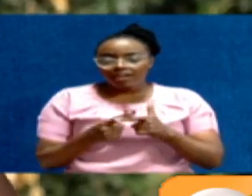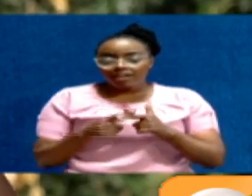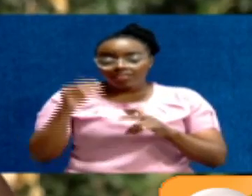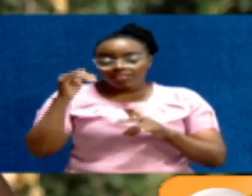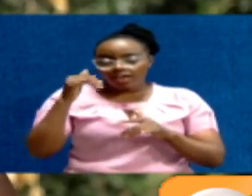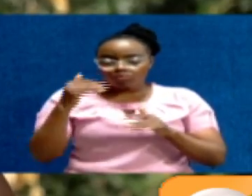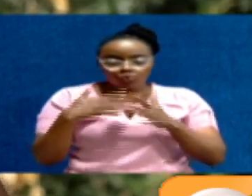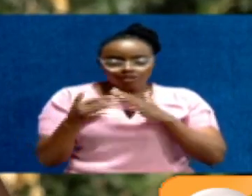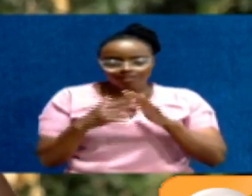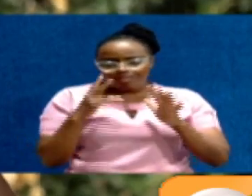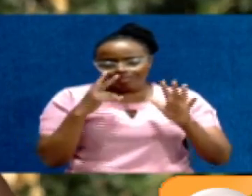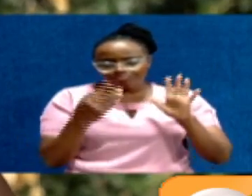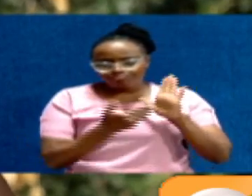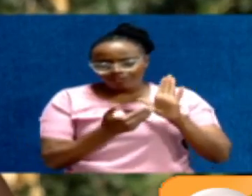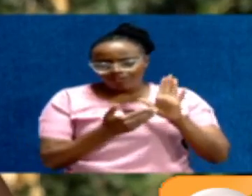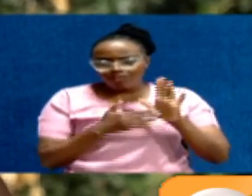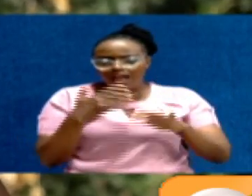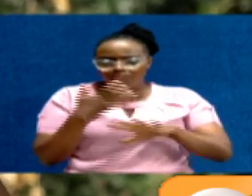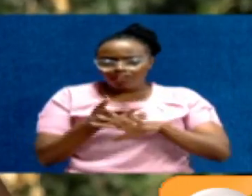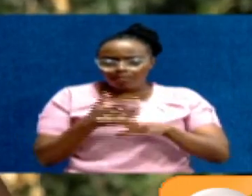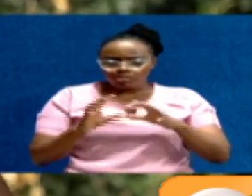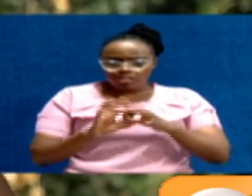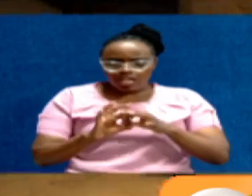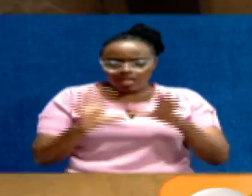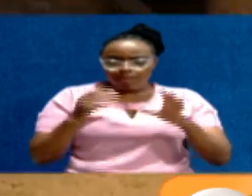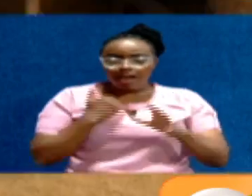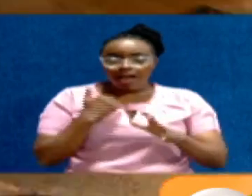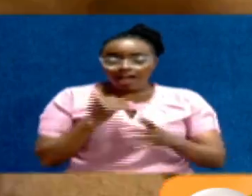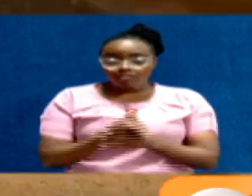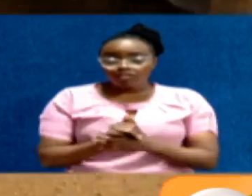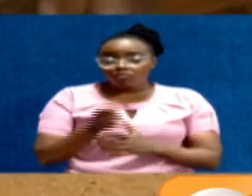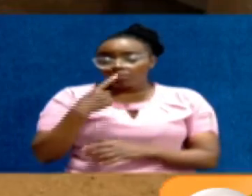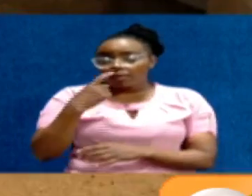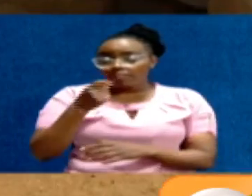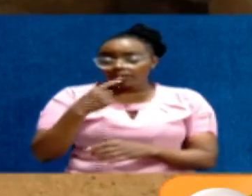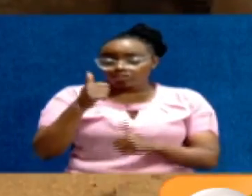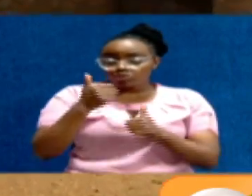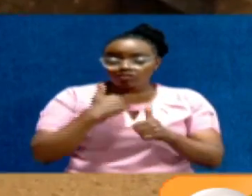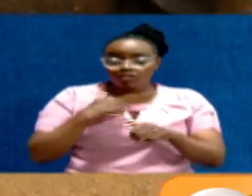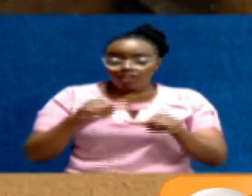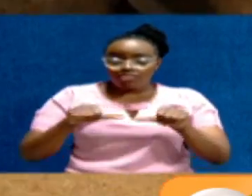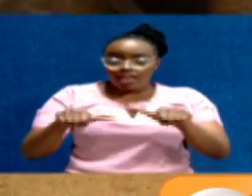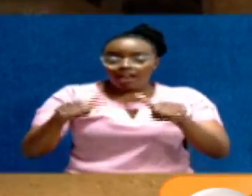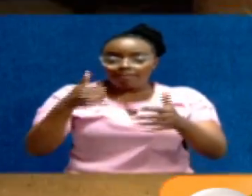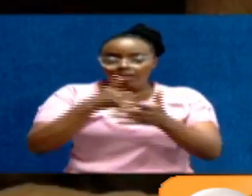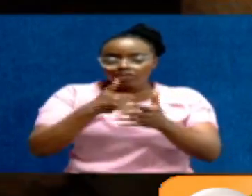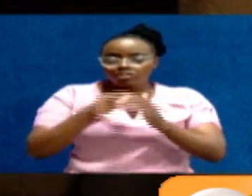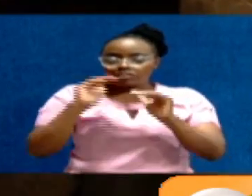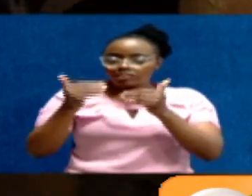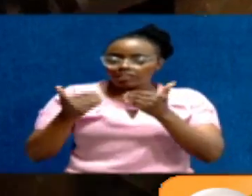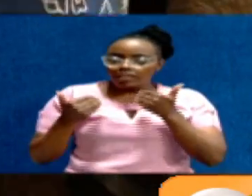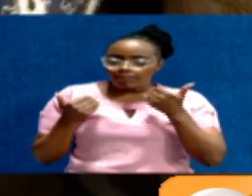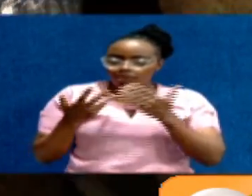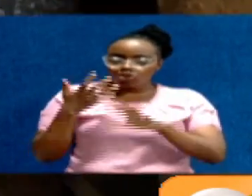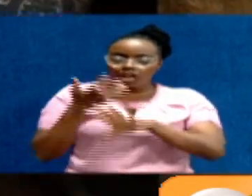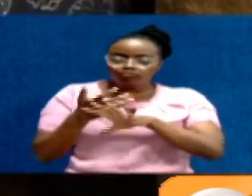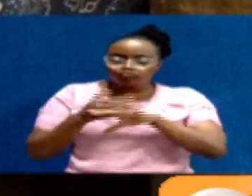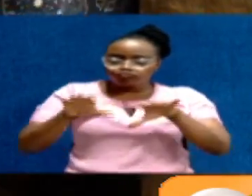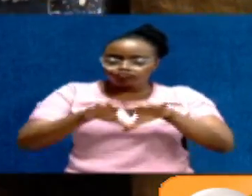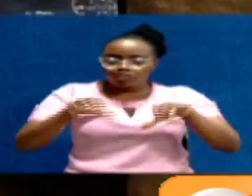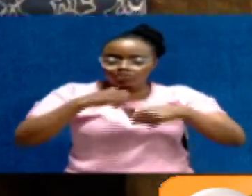Image ndio wameona hiyo mfupa imeachana. Apart from medication, therapy also included sleeping on a wooden bed